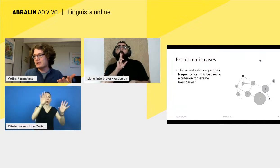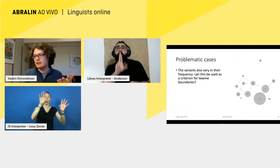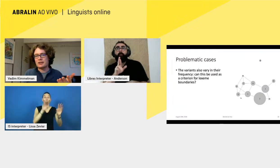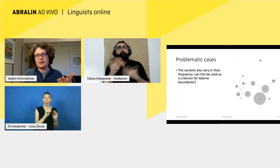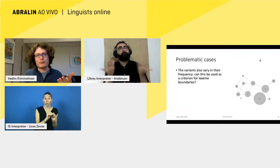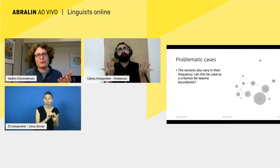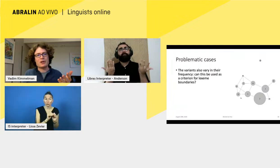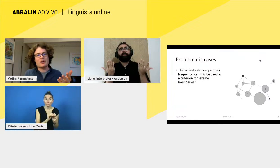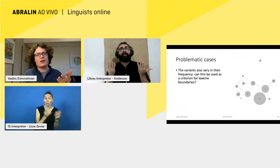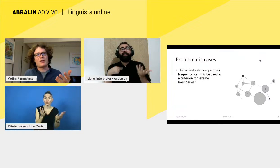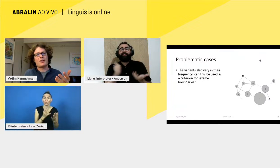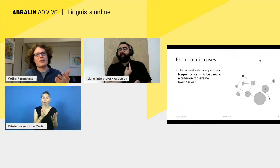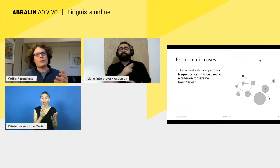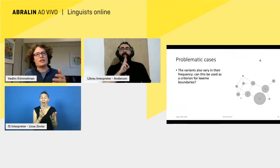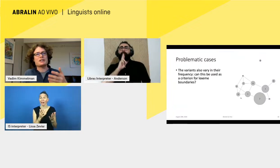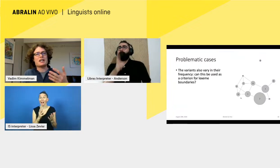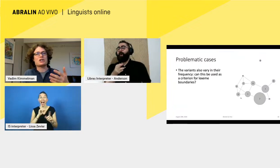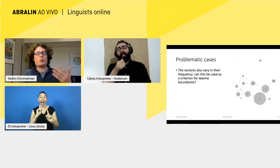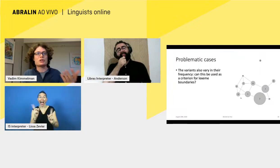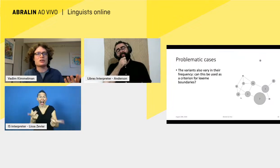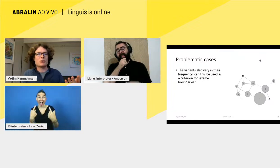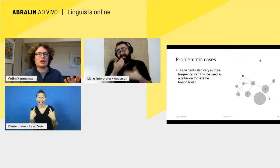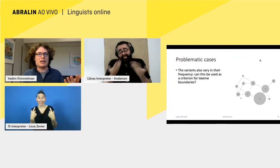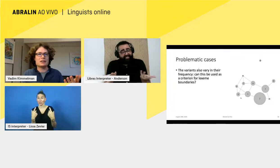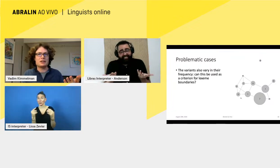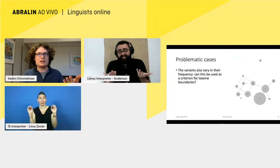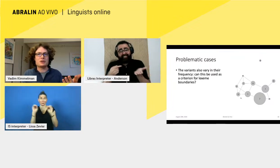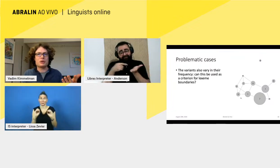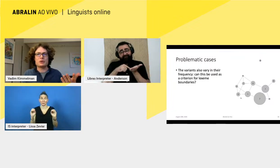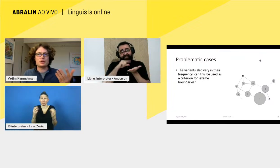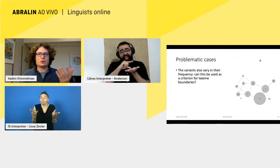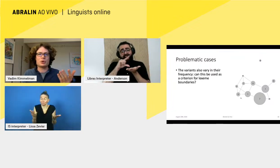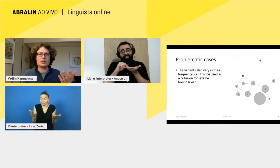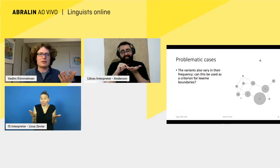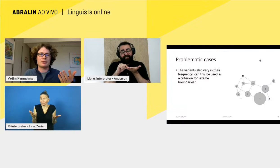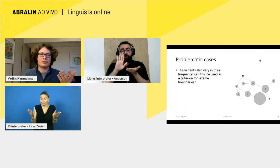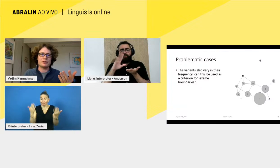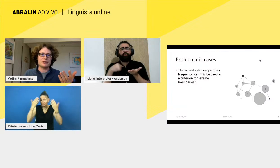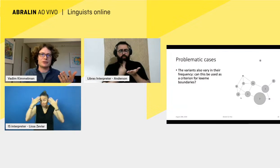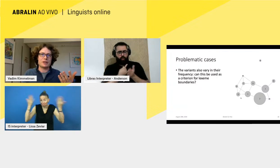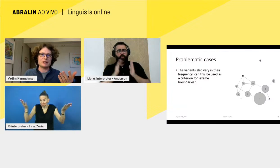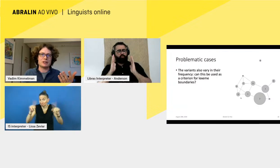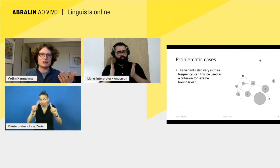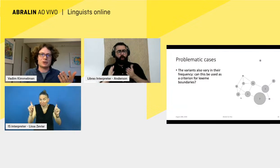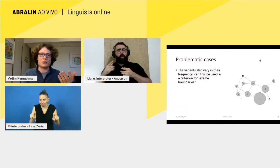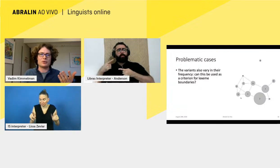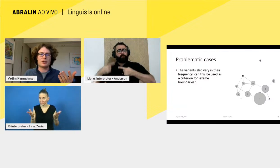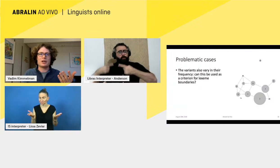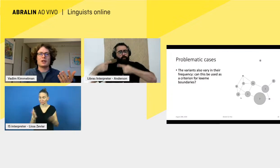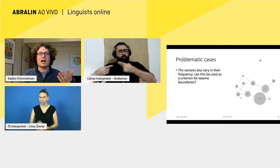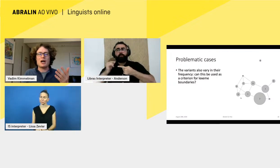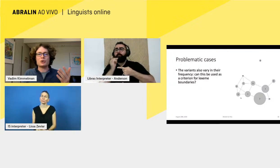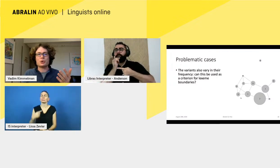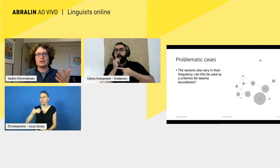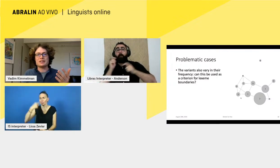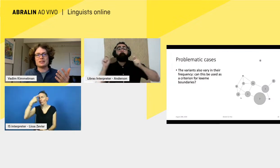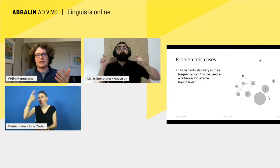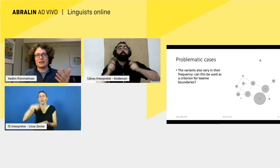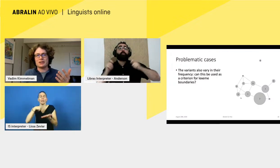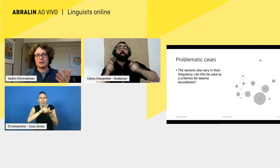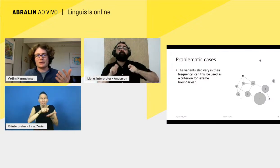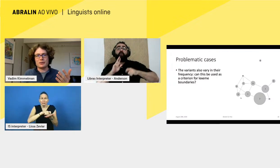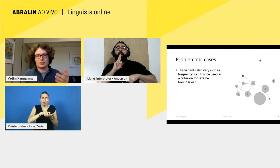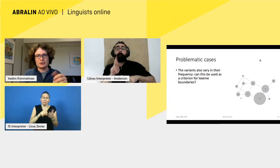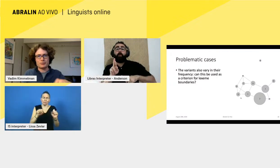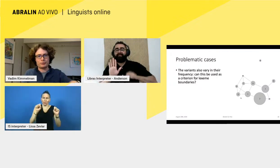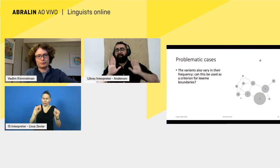have an answer. We discuss possible answers, but we do not have a definitive answer of how to